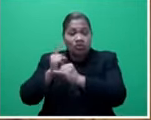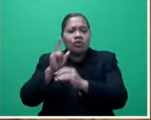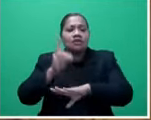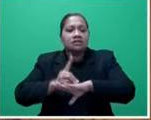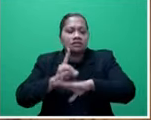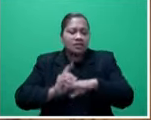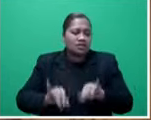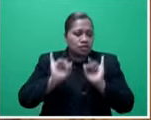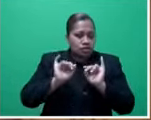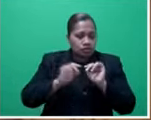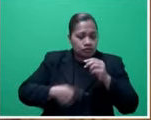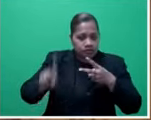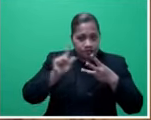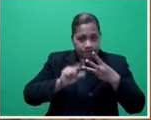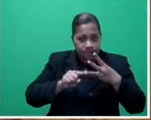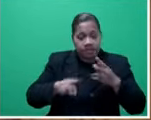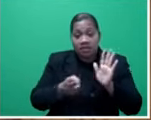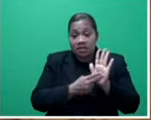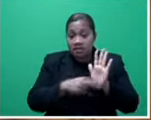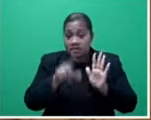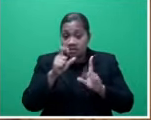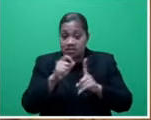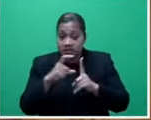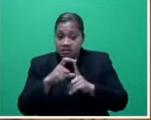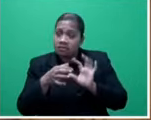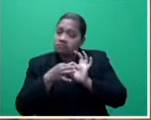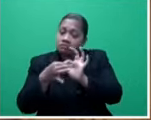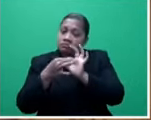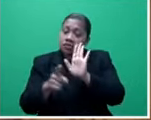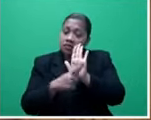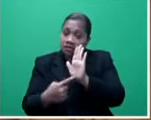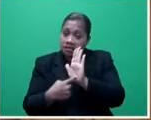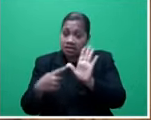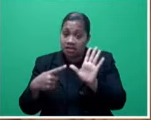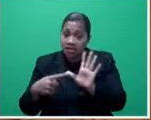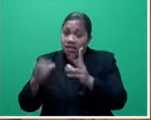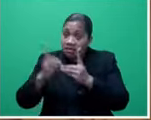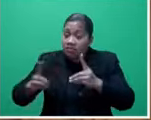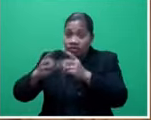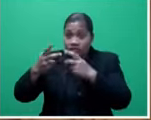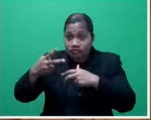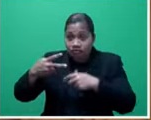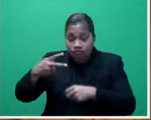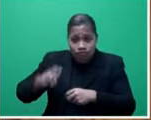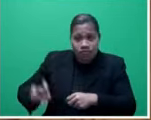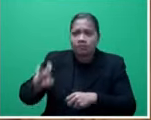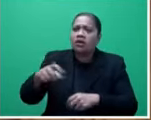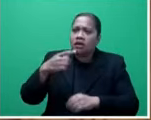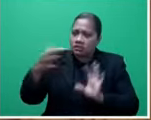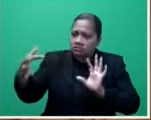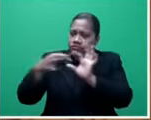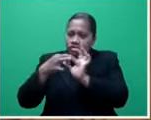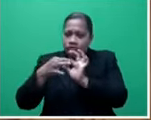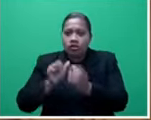issues. Number three, NCPD work more closely with LTA and Department of Transport to have a better working knowledge and